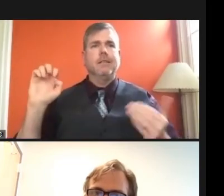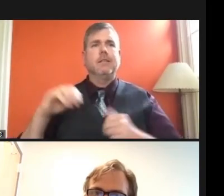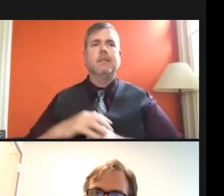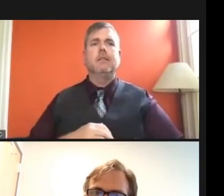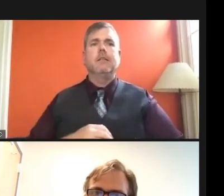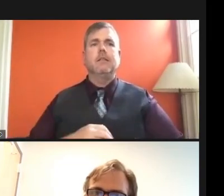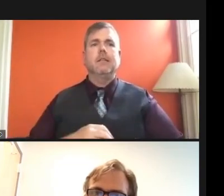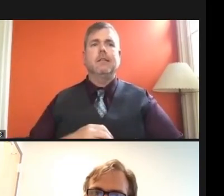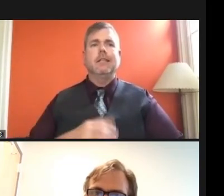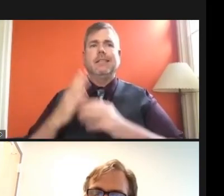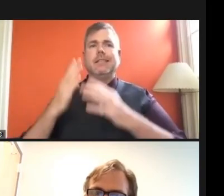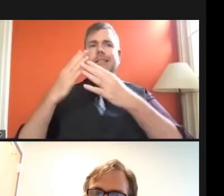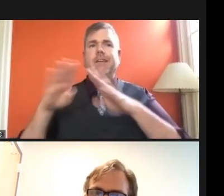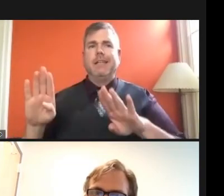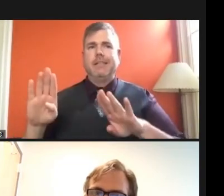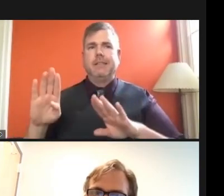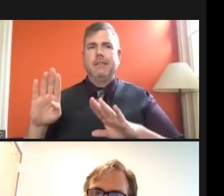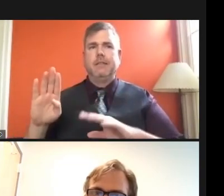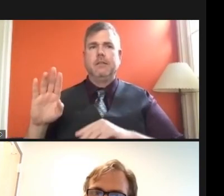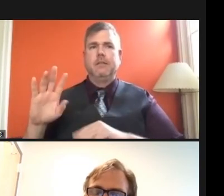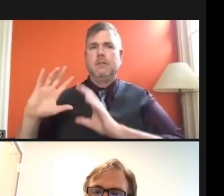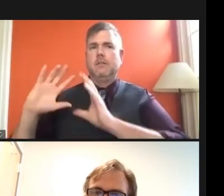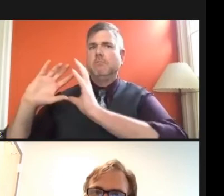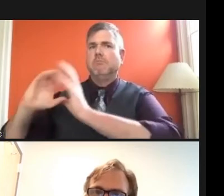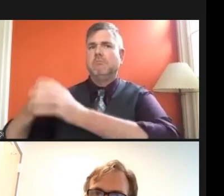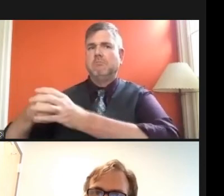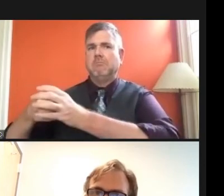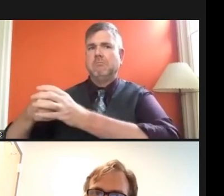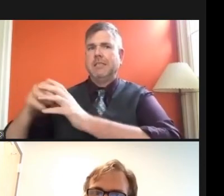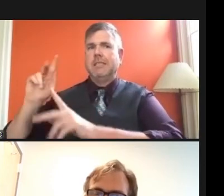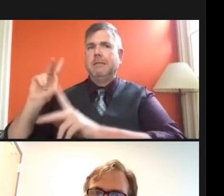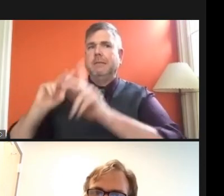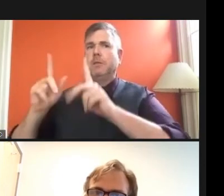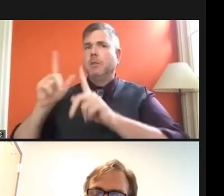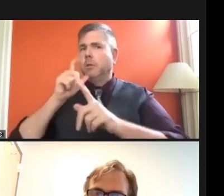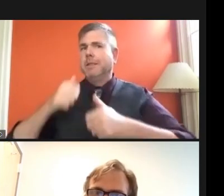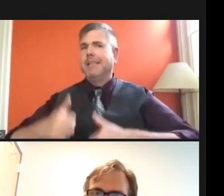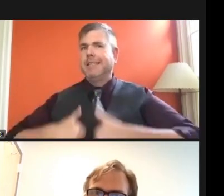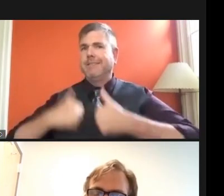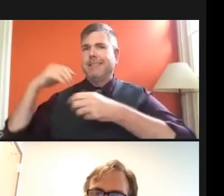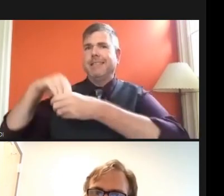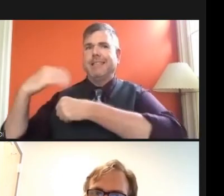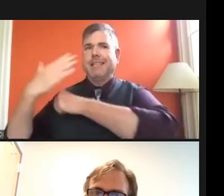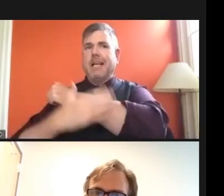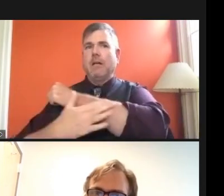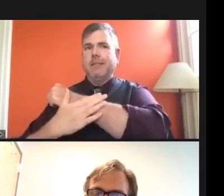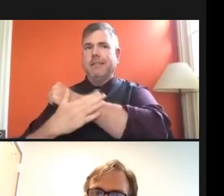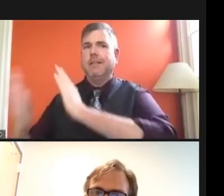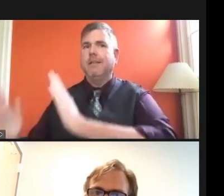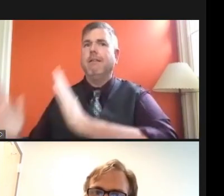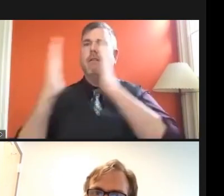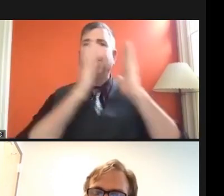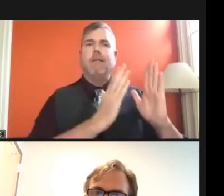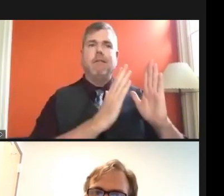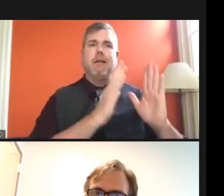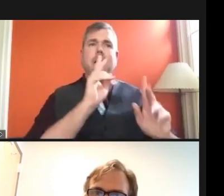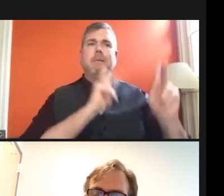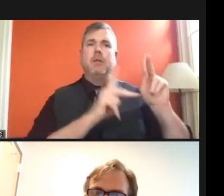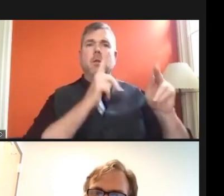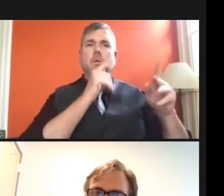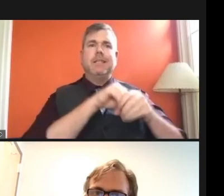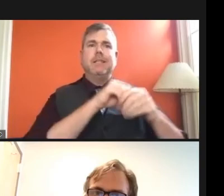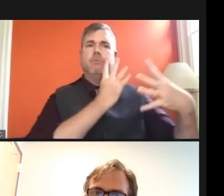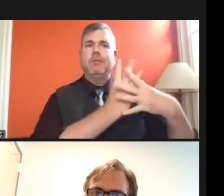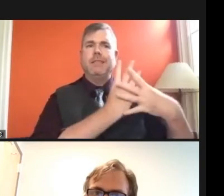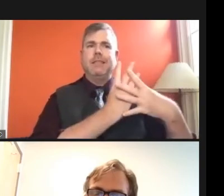has developed a dashboard where all the data is combined. So can you speak a bit more about why that decision was made, and provide